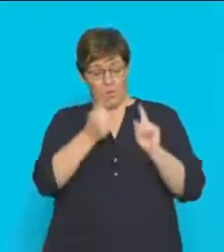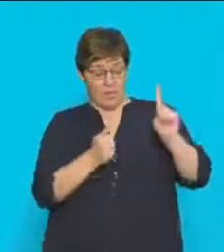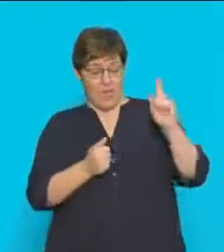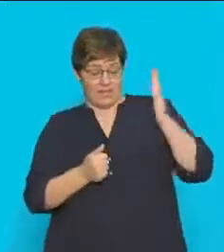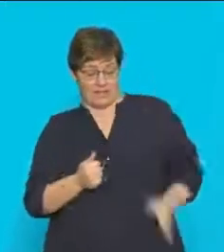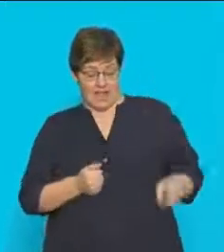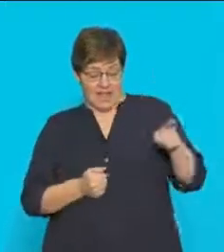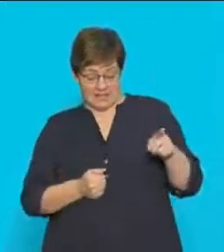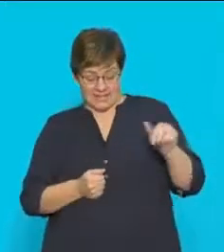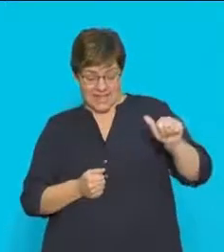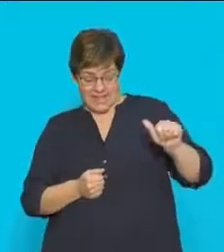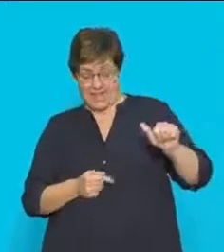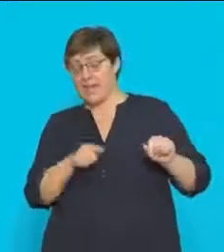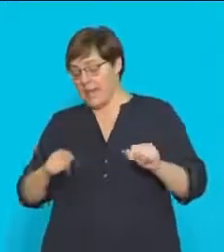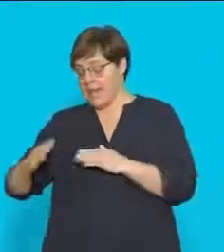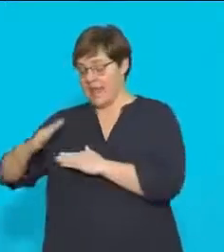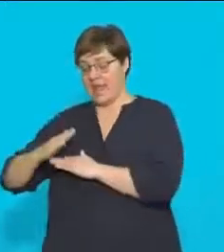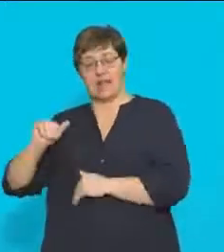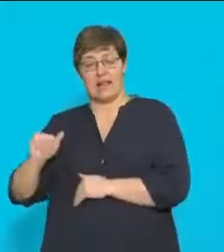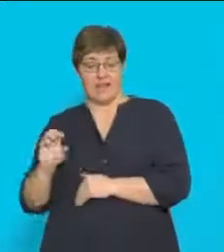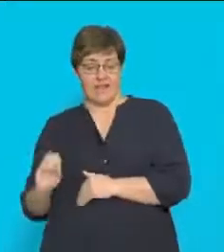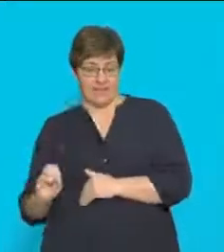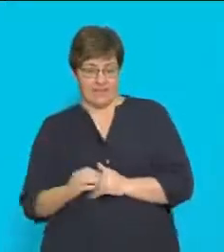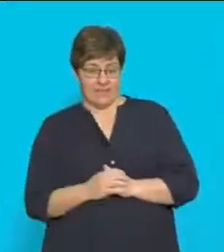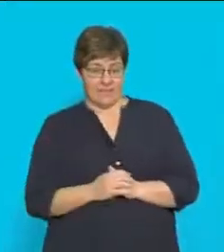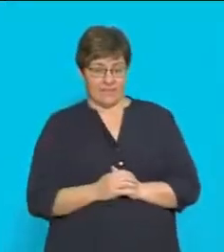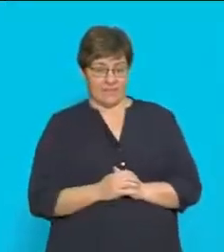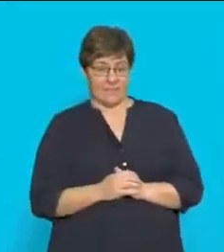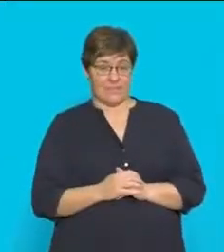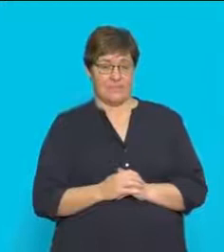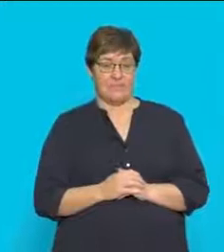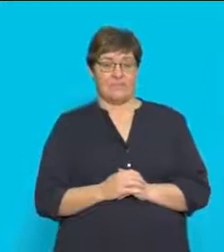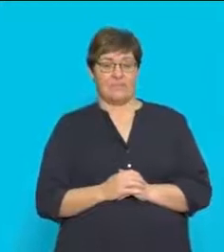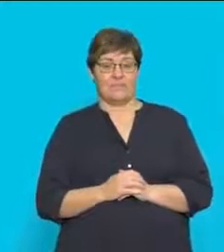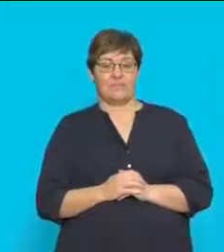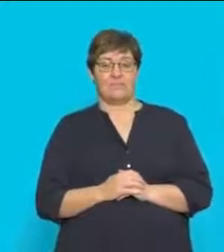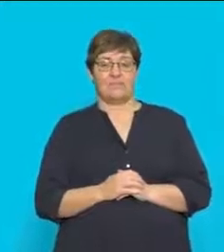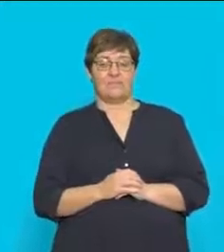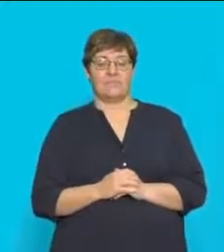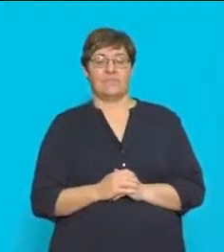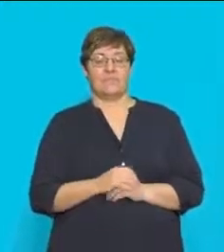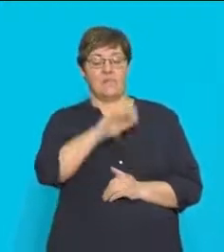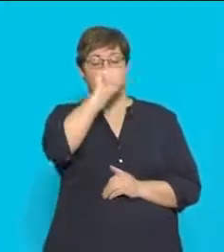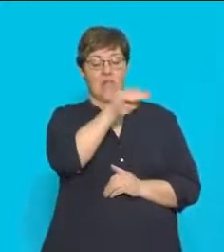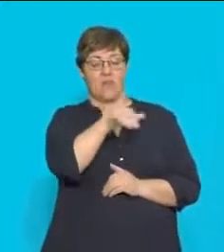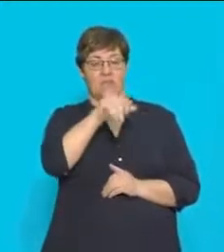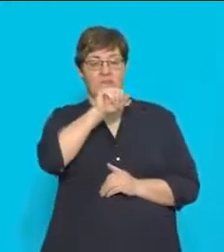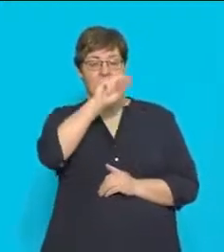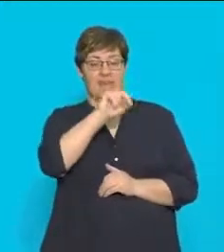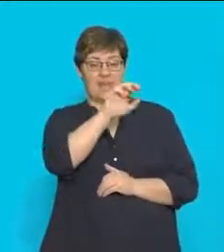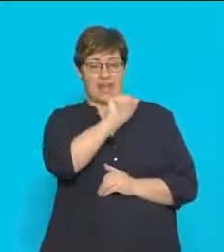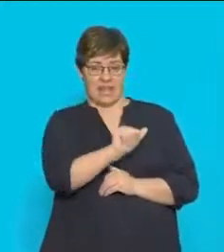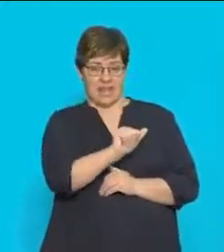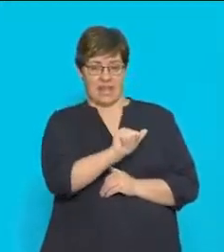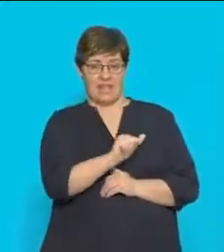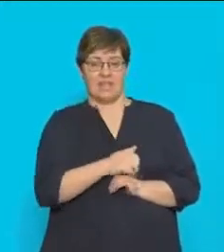well as the angle across it. So A over sine A, we have now that little piece from